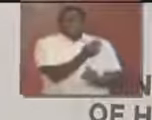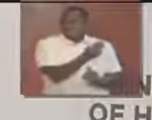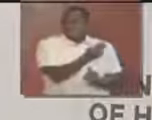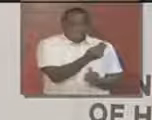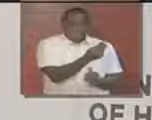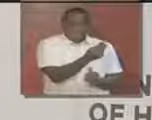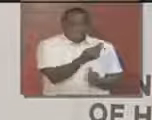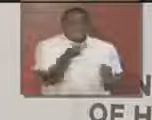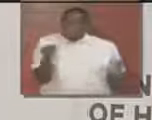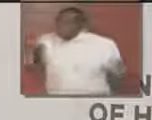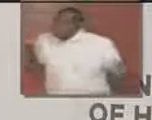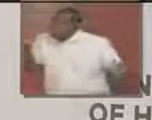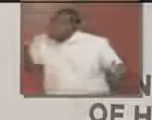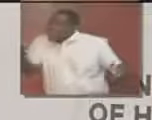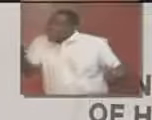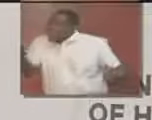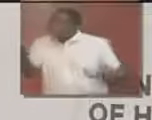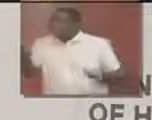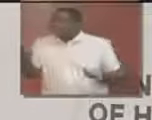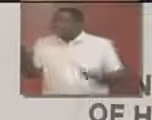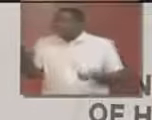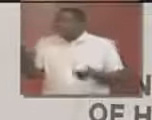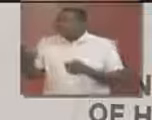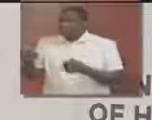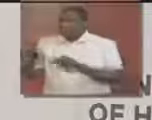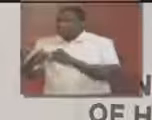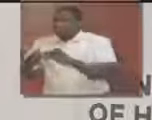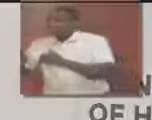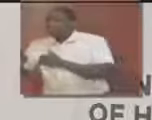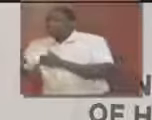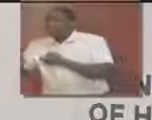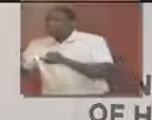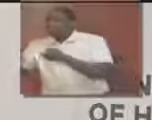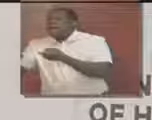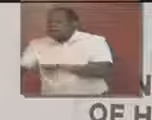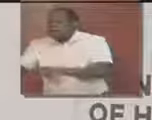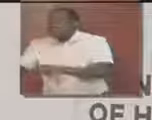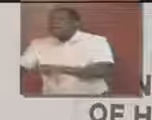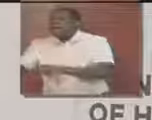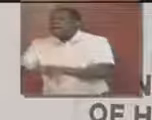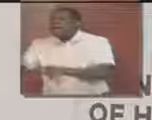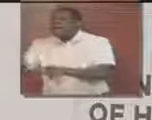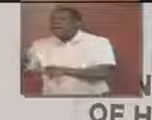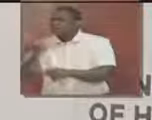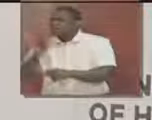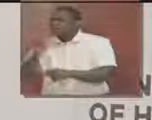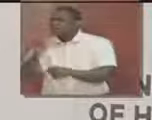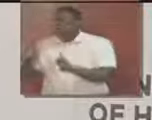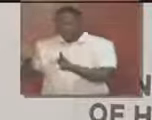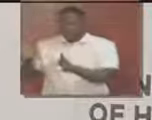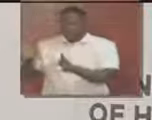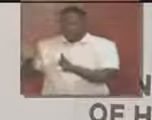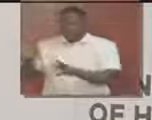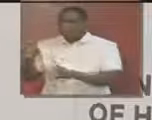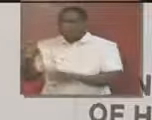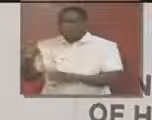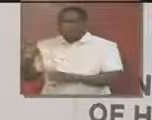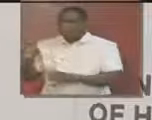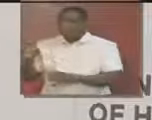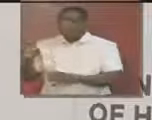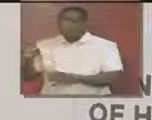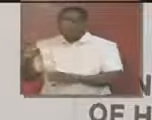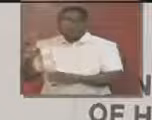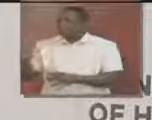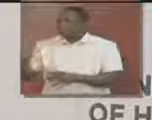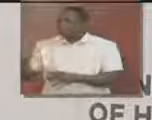minor side effects. So she again is reinforcing that she recommends the vaccine highly for our population